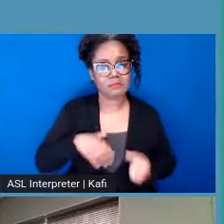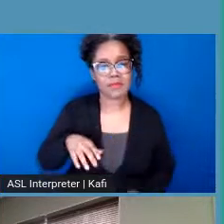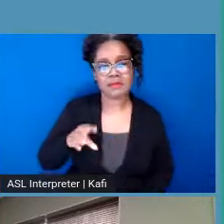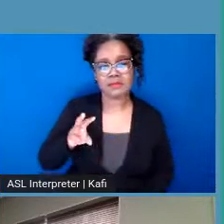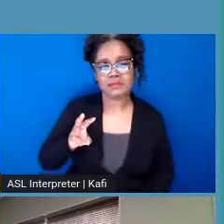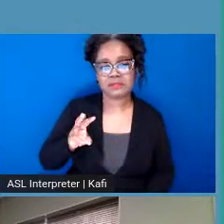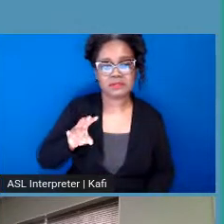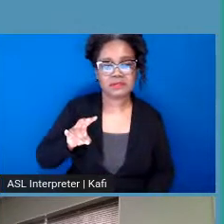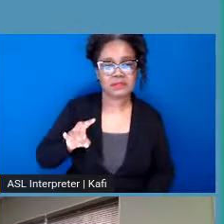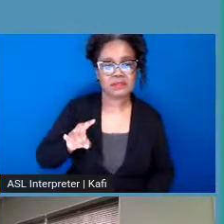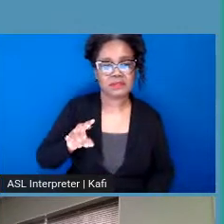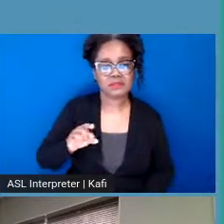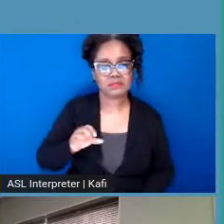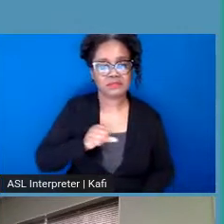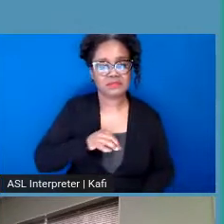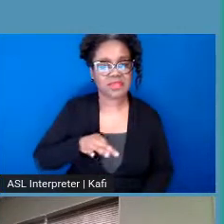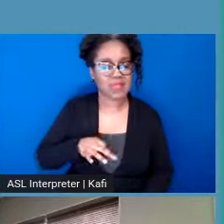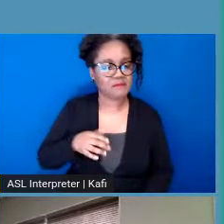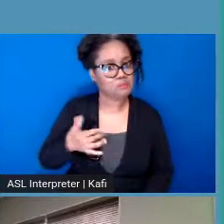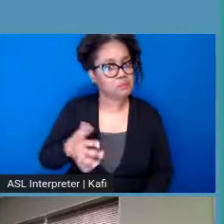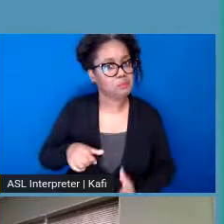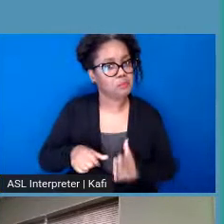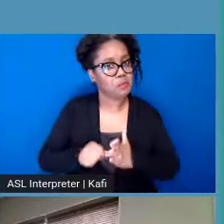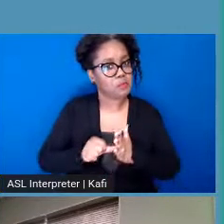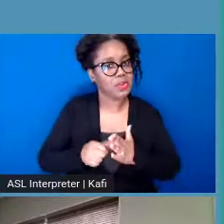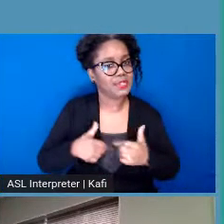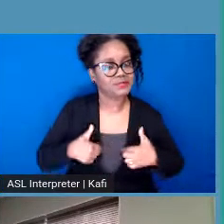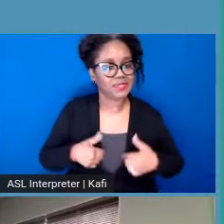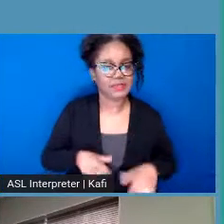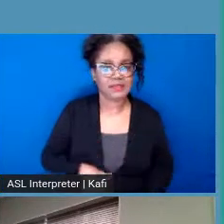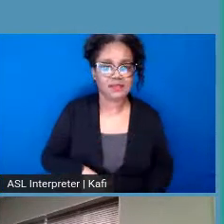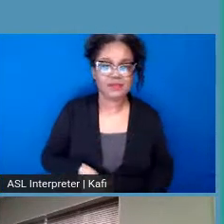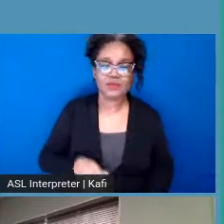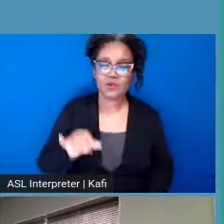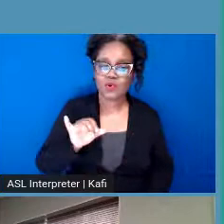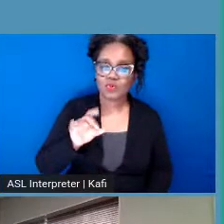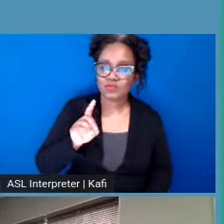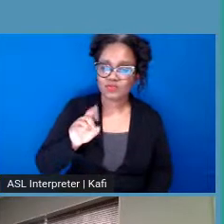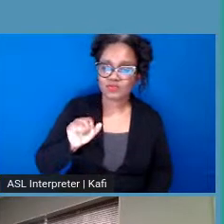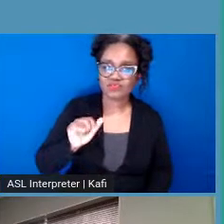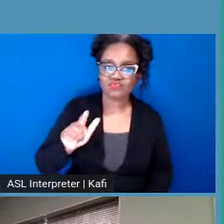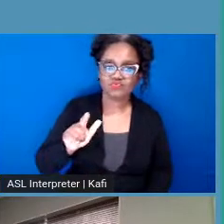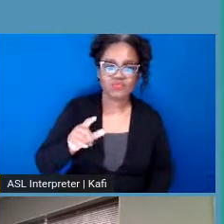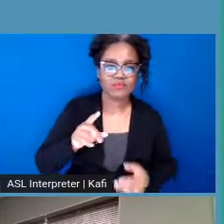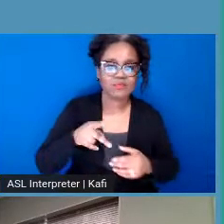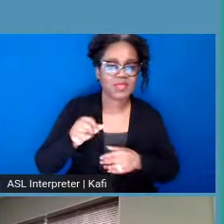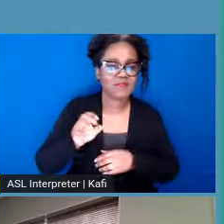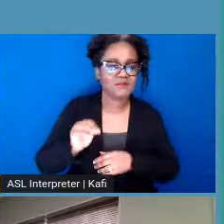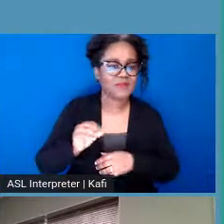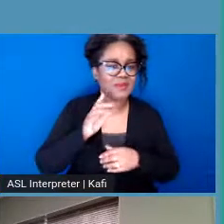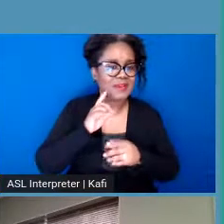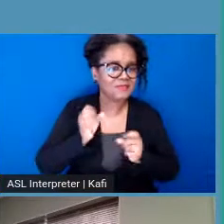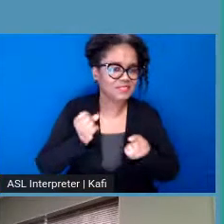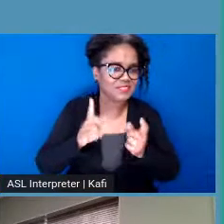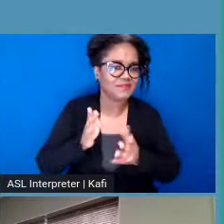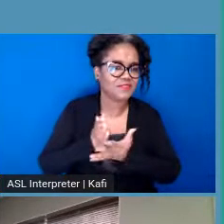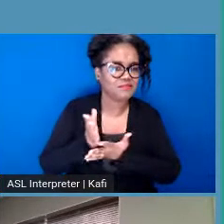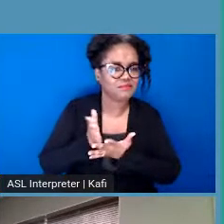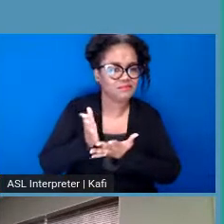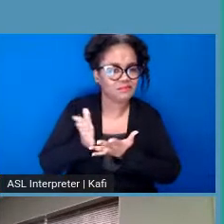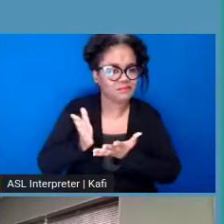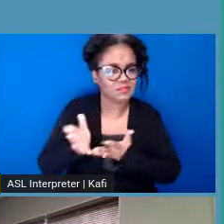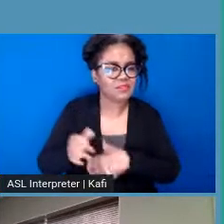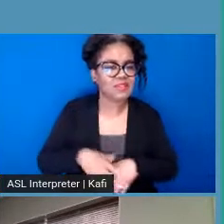it's multidisciplinary museum. So it has natural history collections, ethnographic collections,